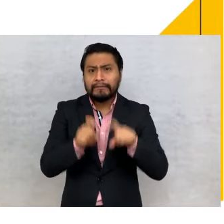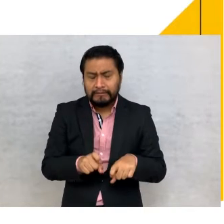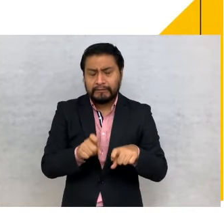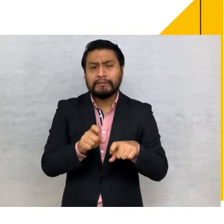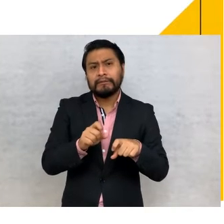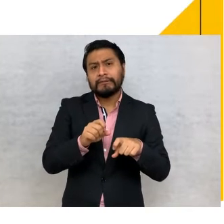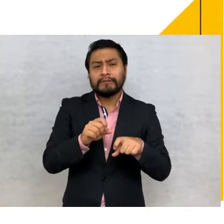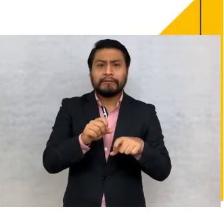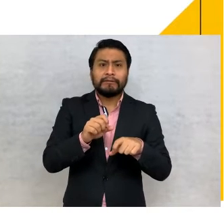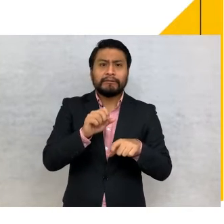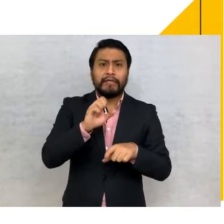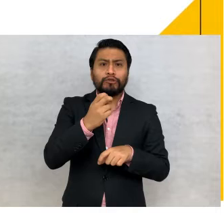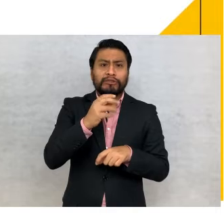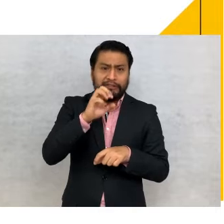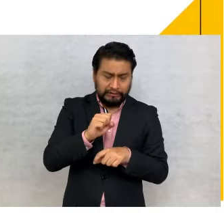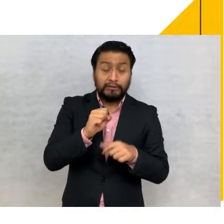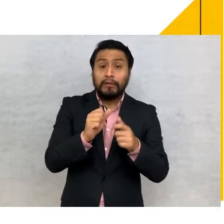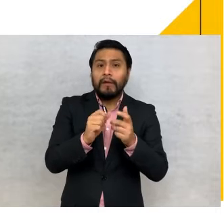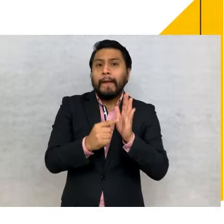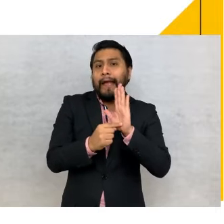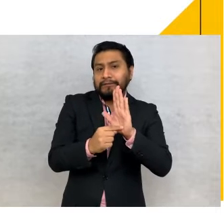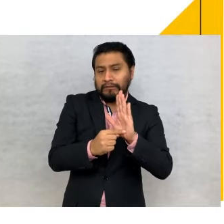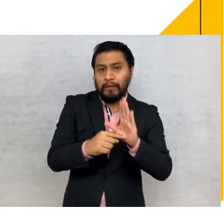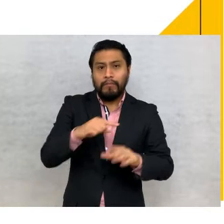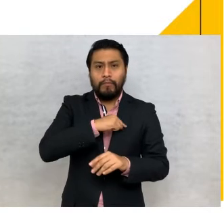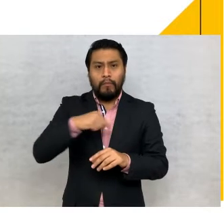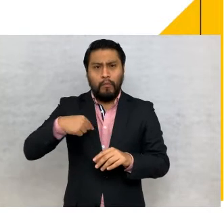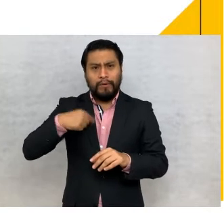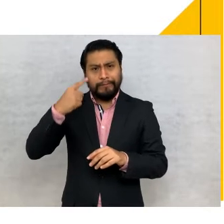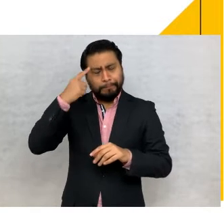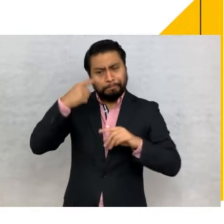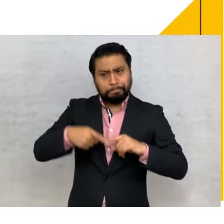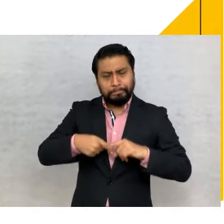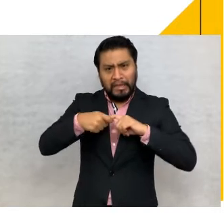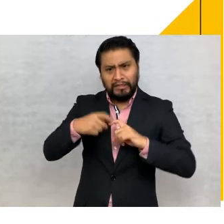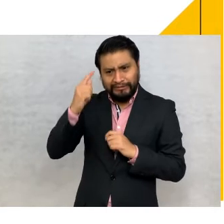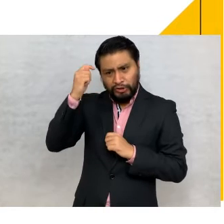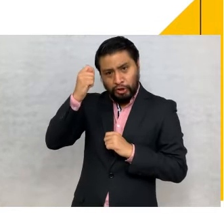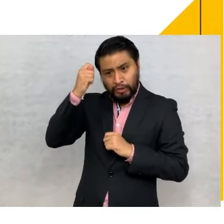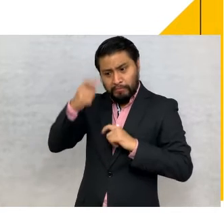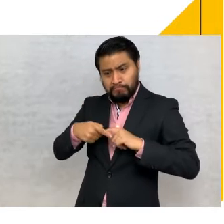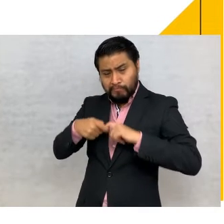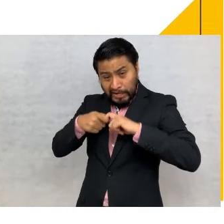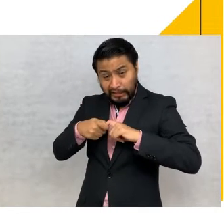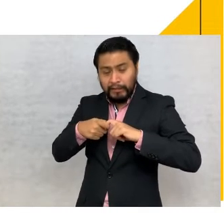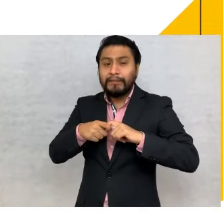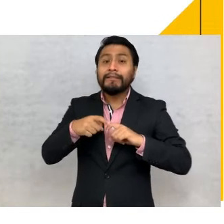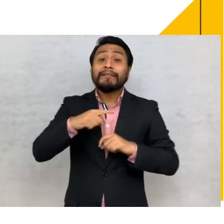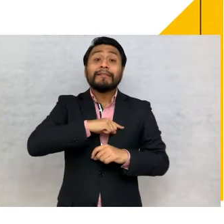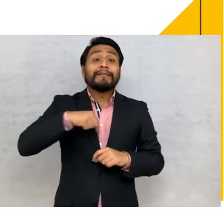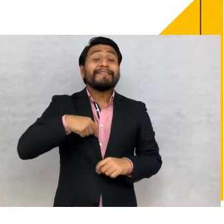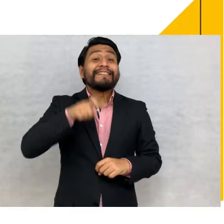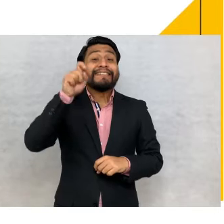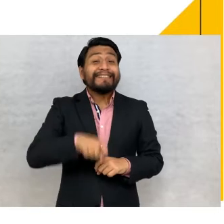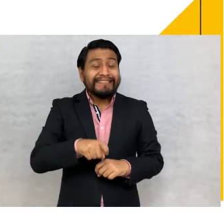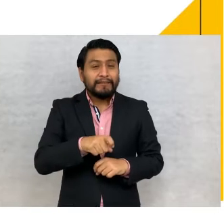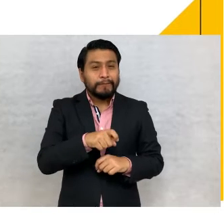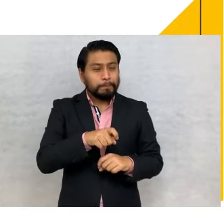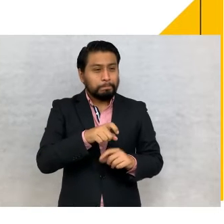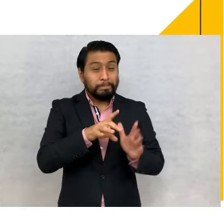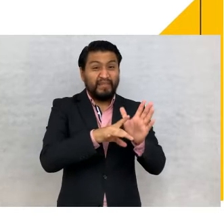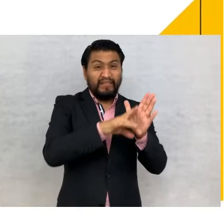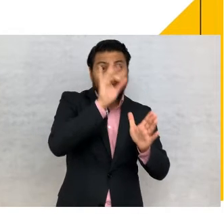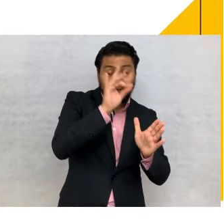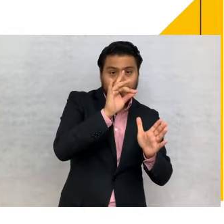for example, if we pause at the theoretical level, we must necessarily identify key